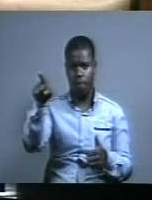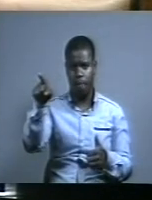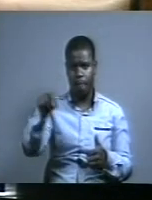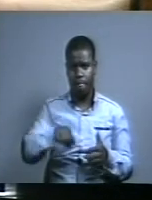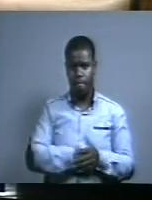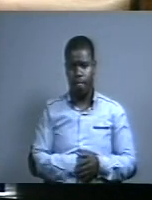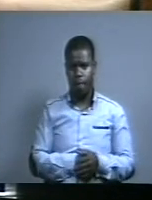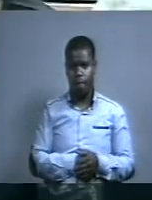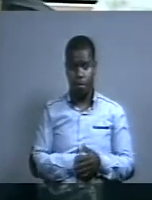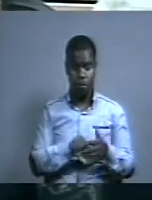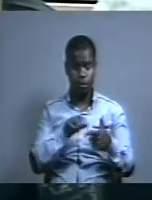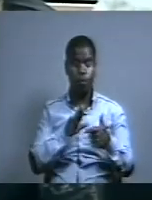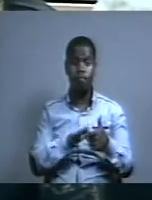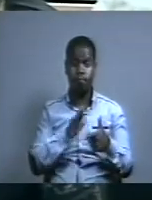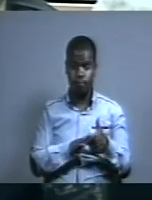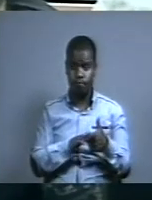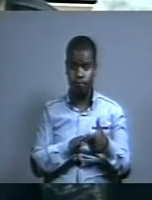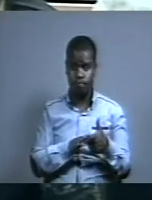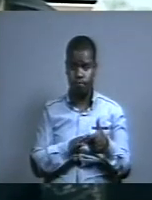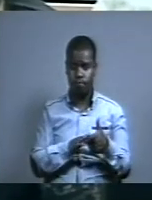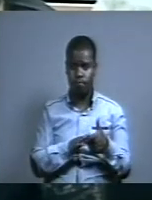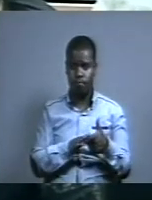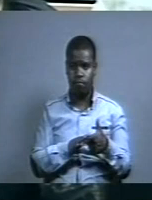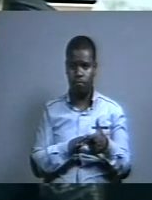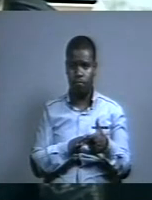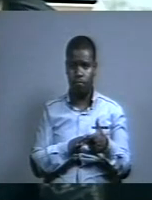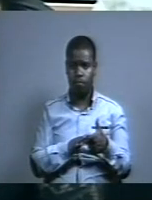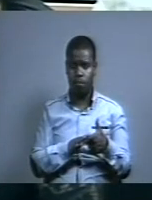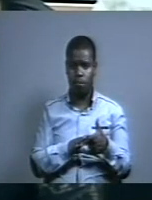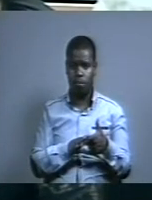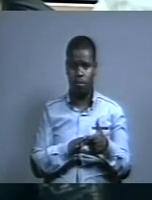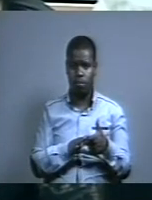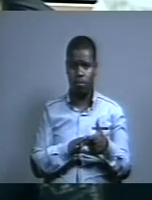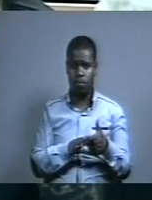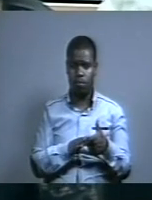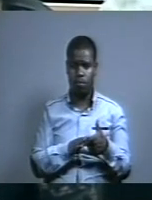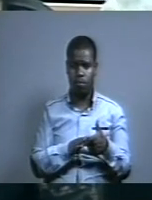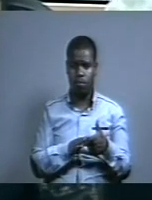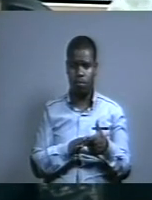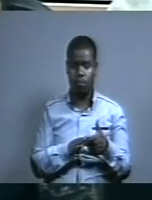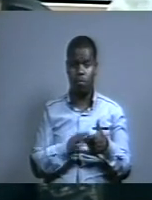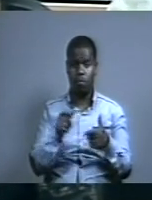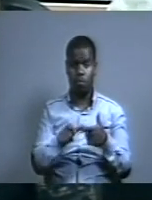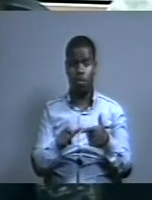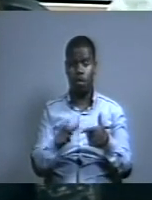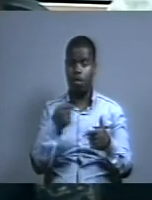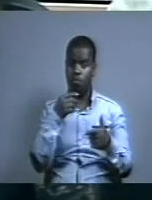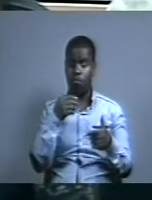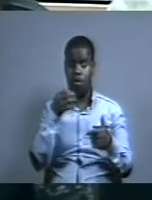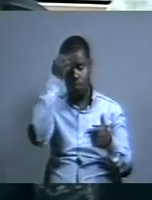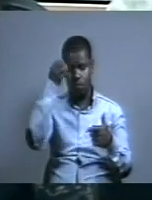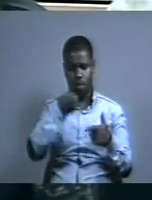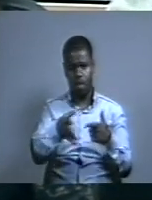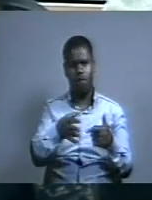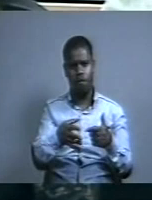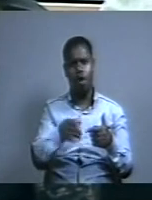it. But the second assertion by the Minister is misleading, and